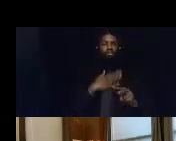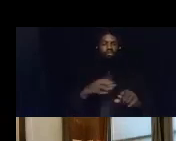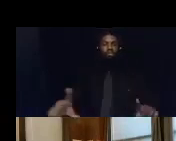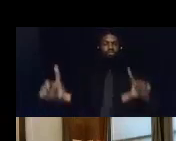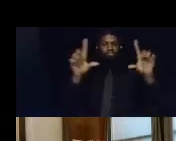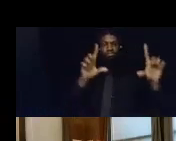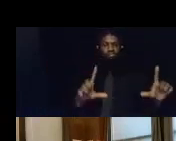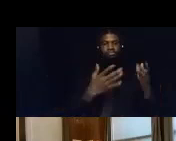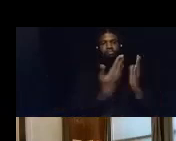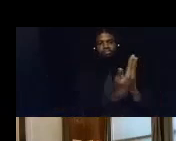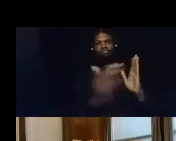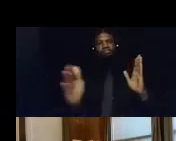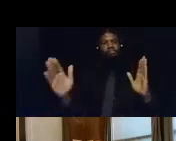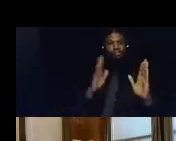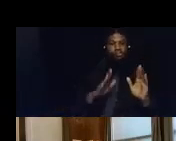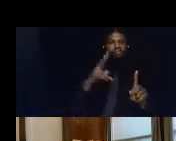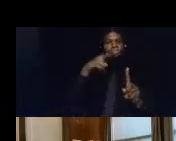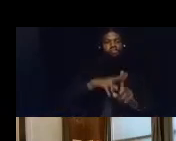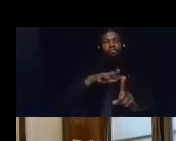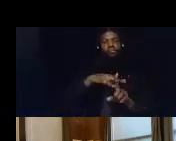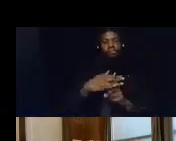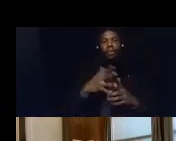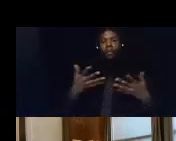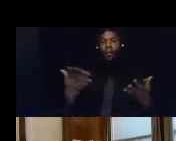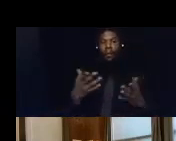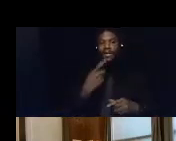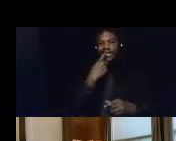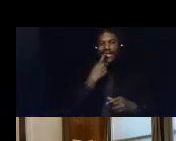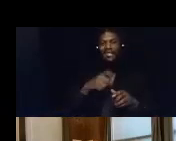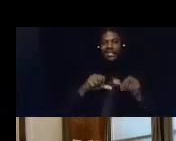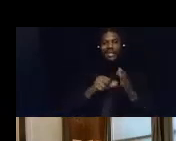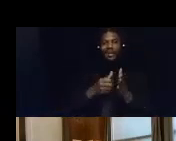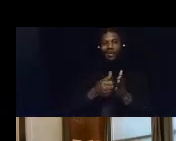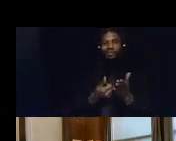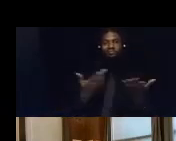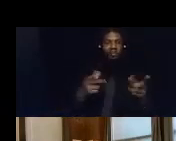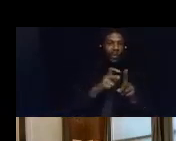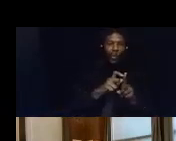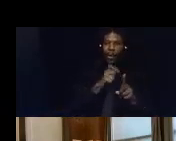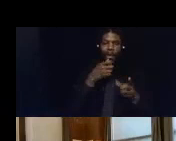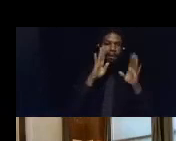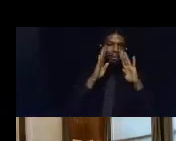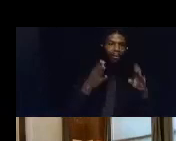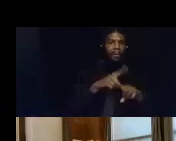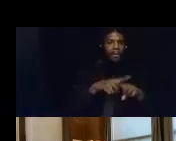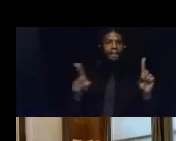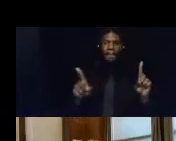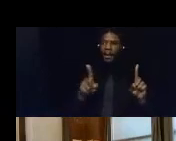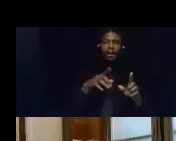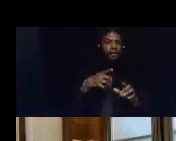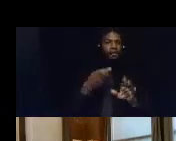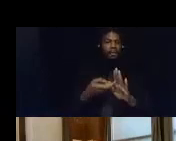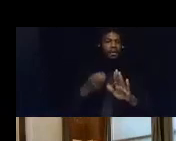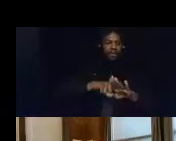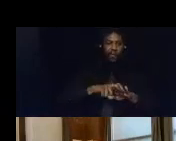contextualizing ceramic sculptures. The works traverse the digital landscape, the metaphorical landscape, and